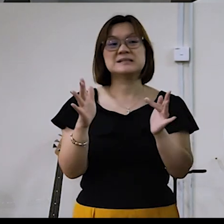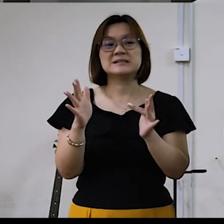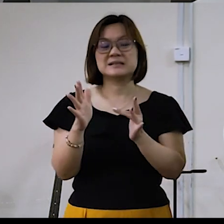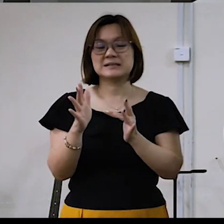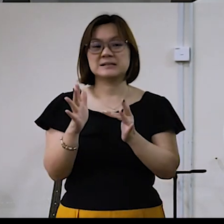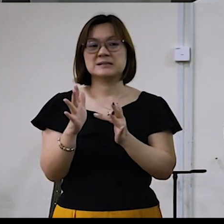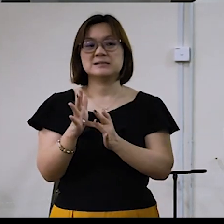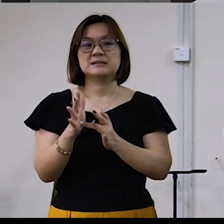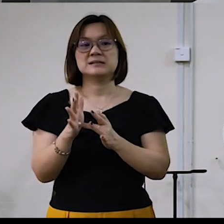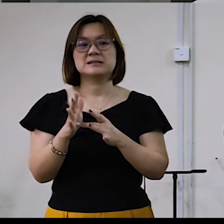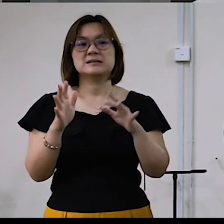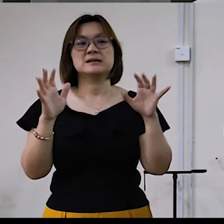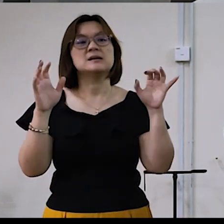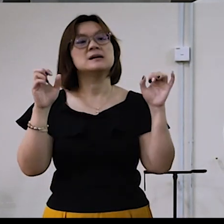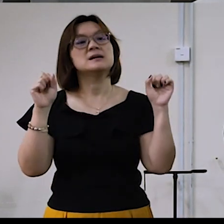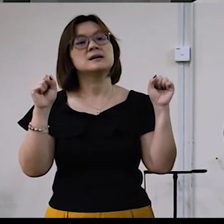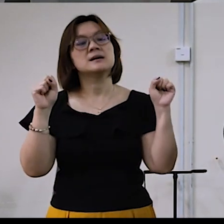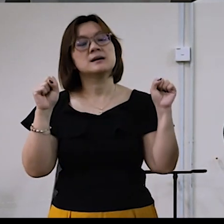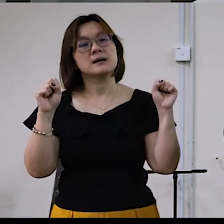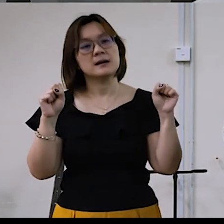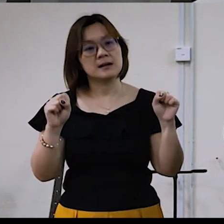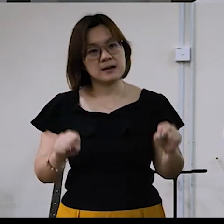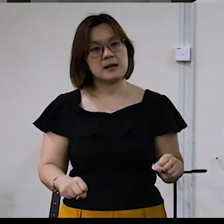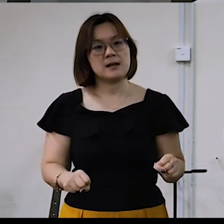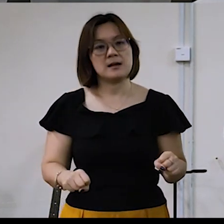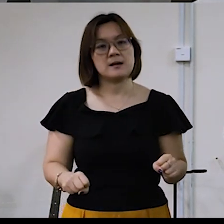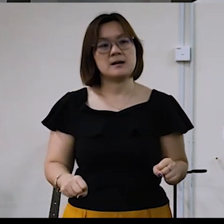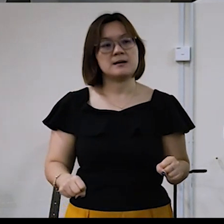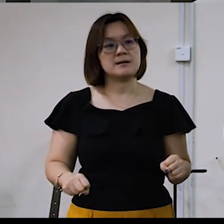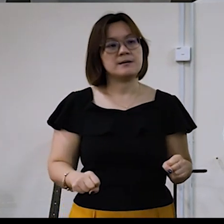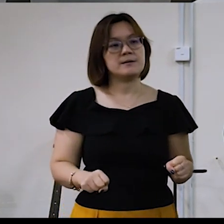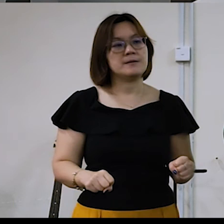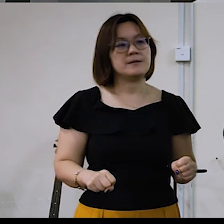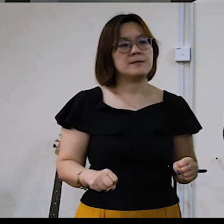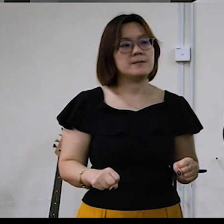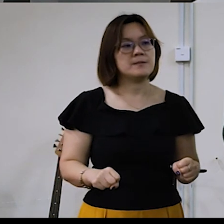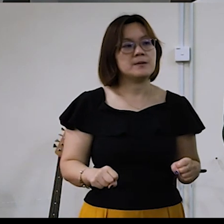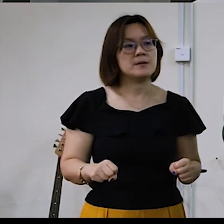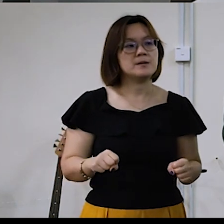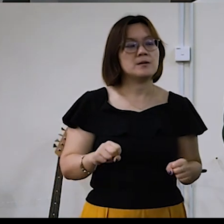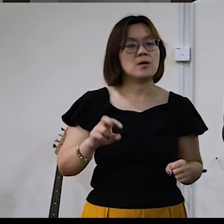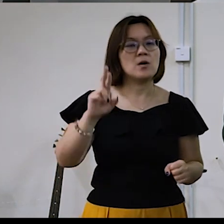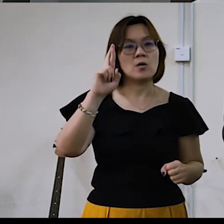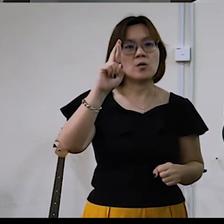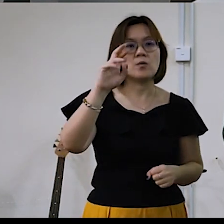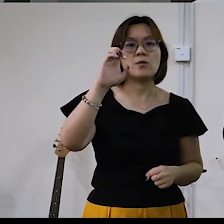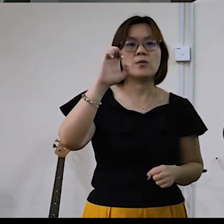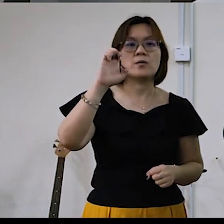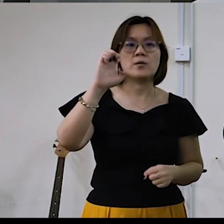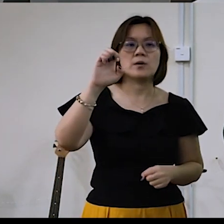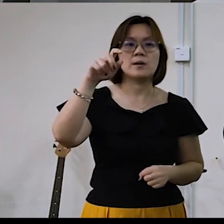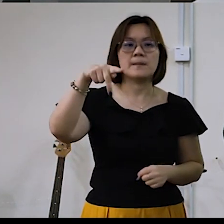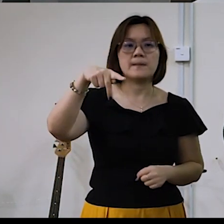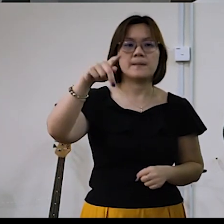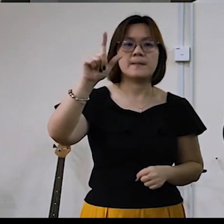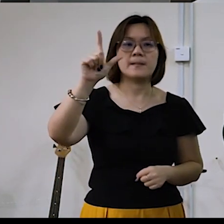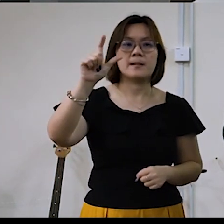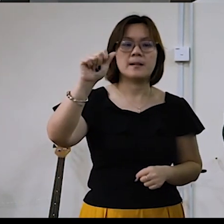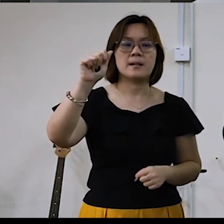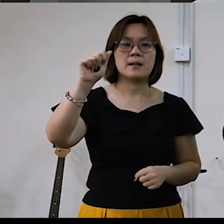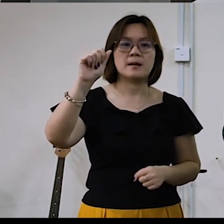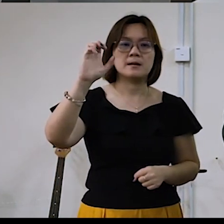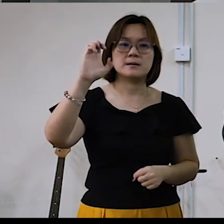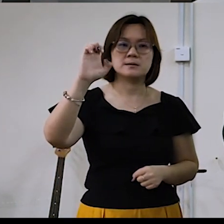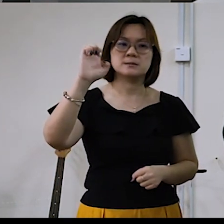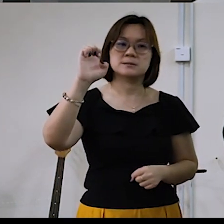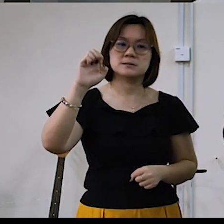like Judas did, we will be replaced. Are you listening? Yeah. And God doesn't care if you